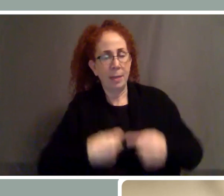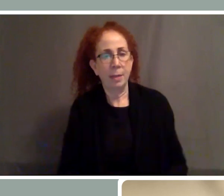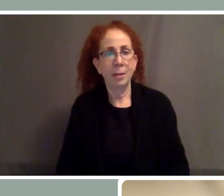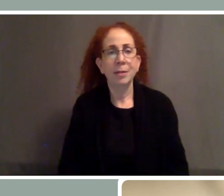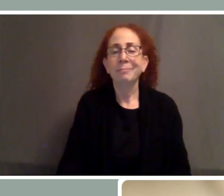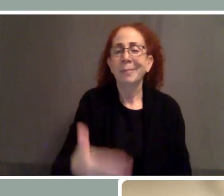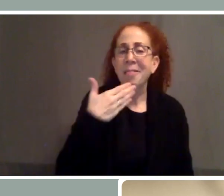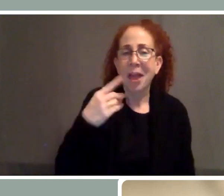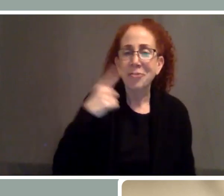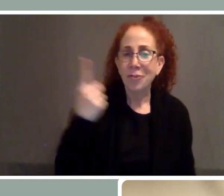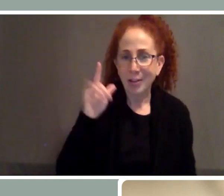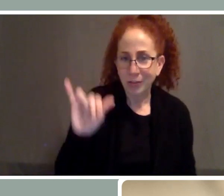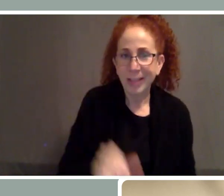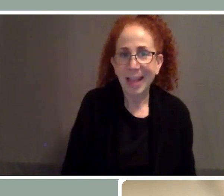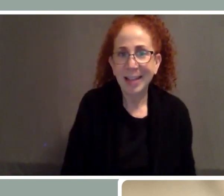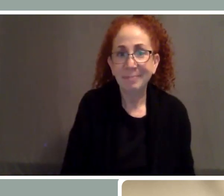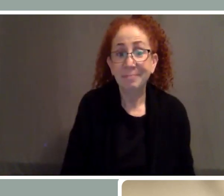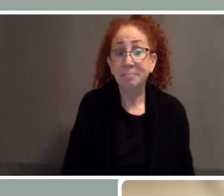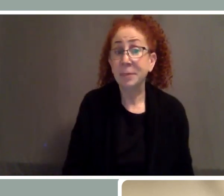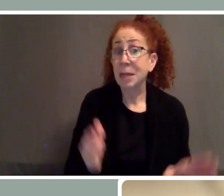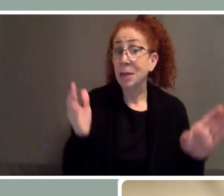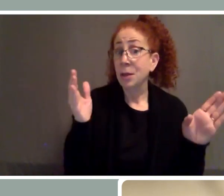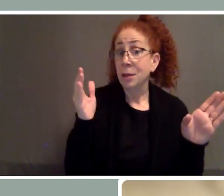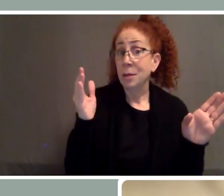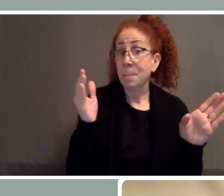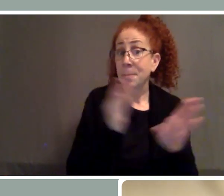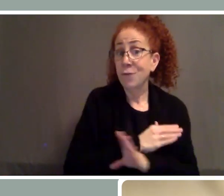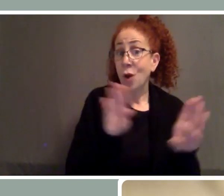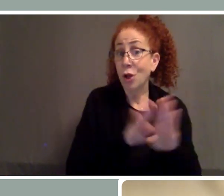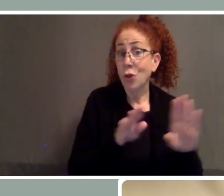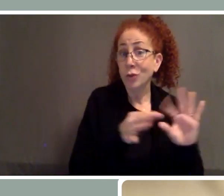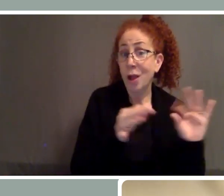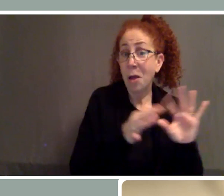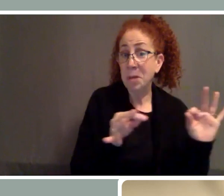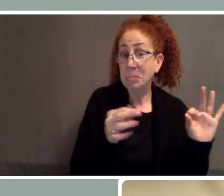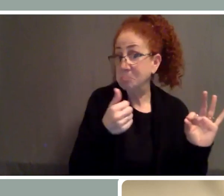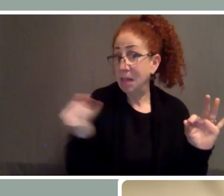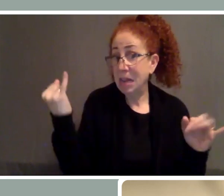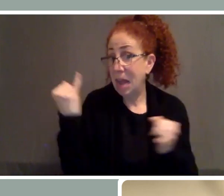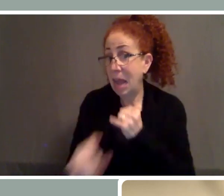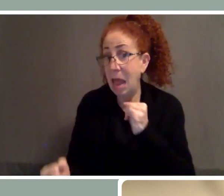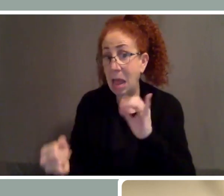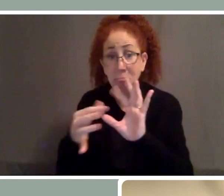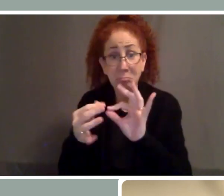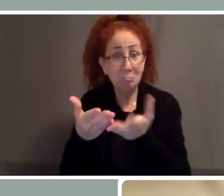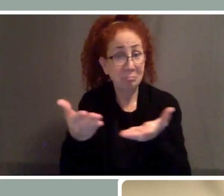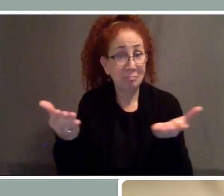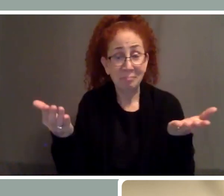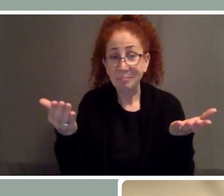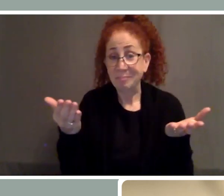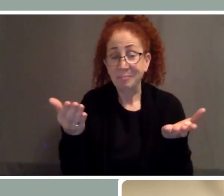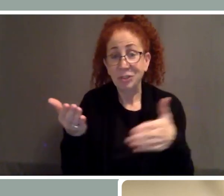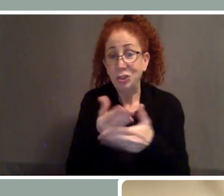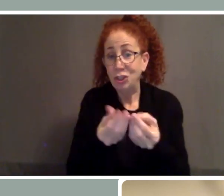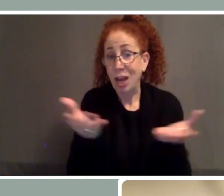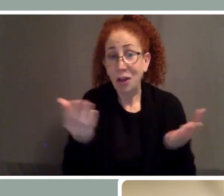Thanks for answering that question. Before I make closing remarks, is there anything more that you'd like to share with our community